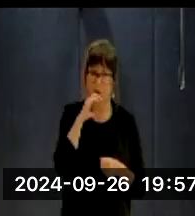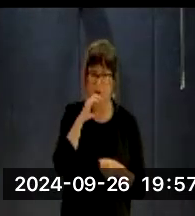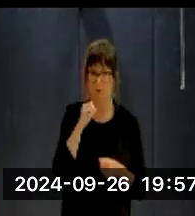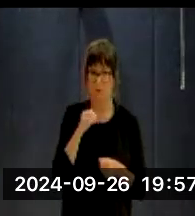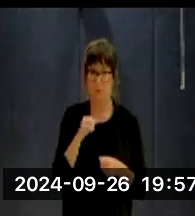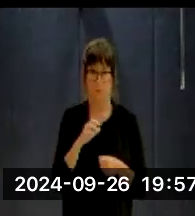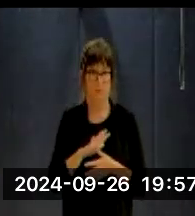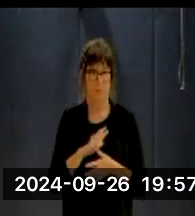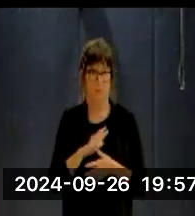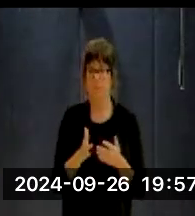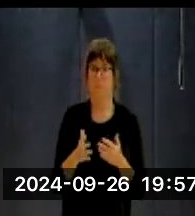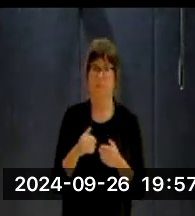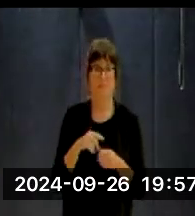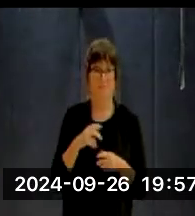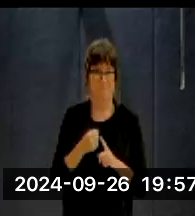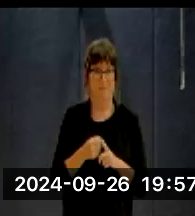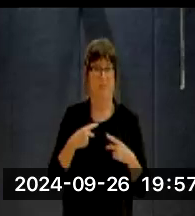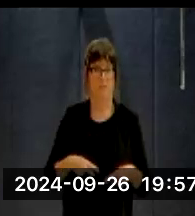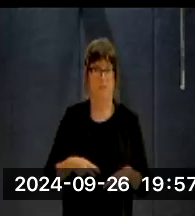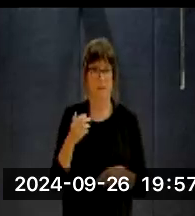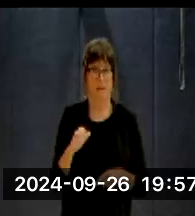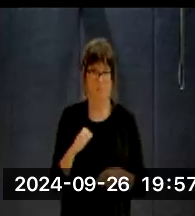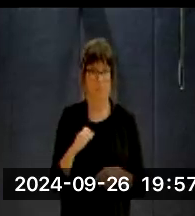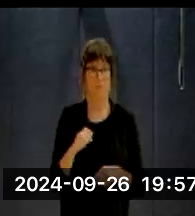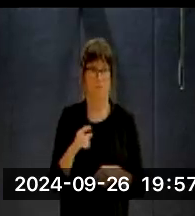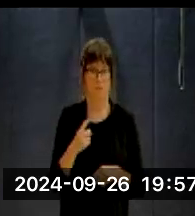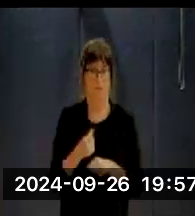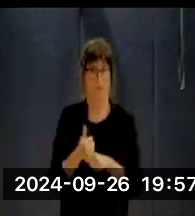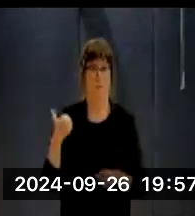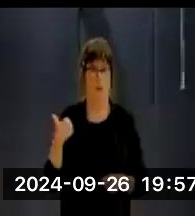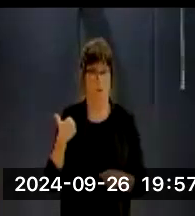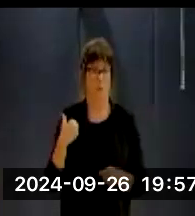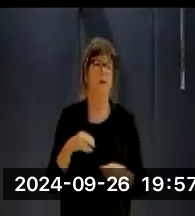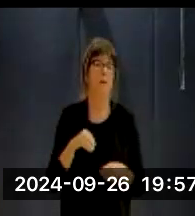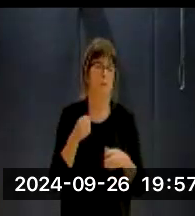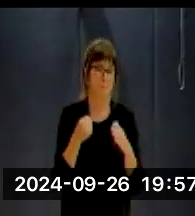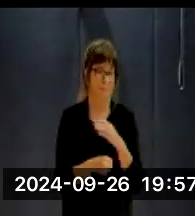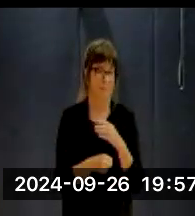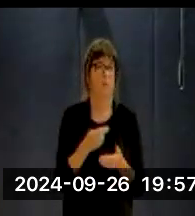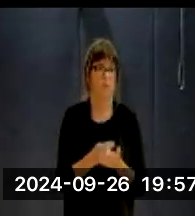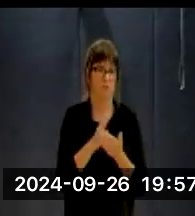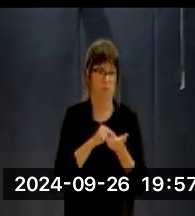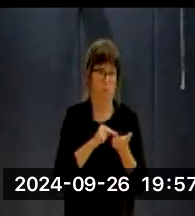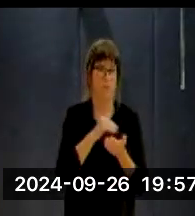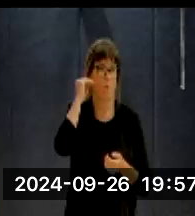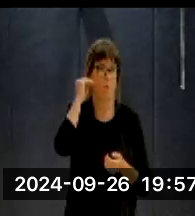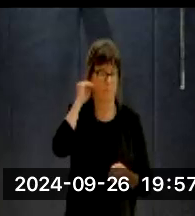year ago, and I was in the facilities, the rehabilitation and nursing homes.